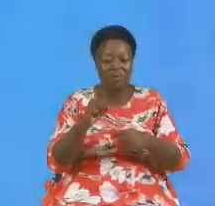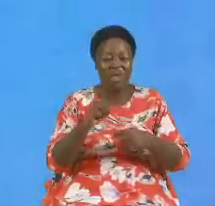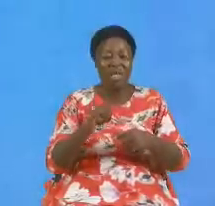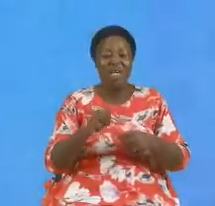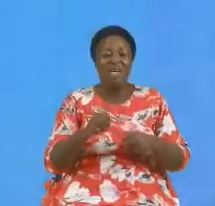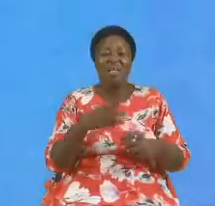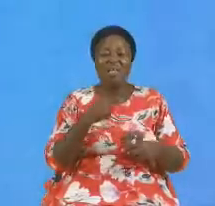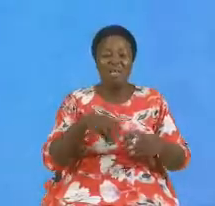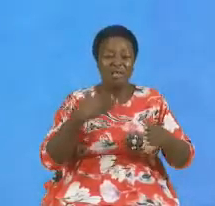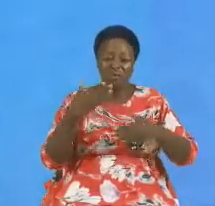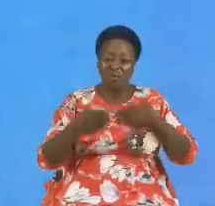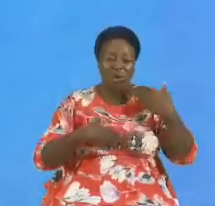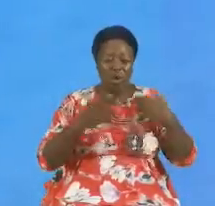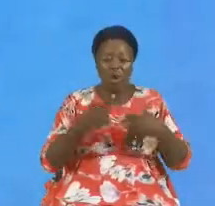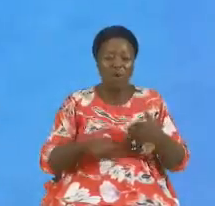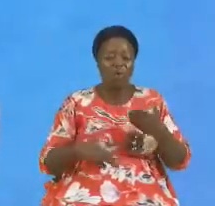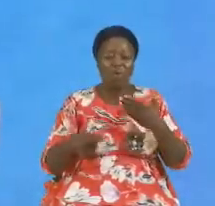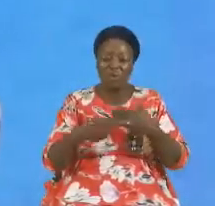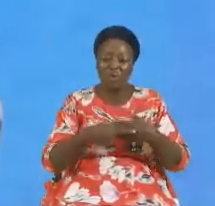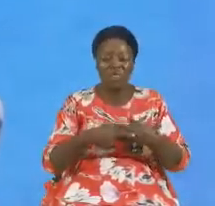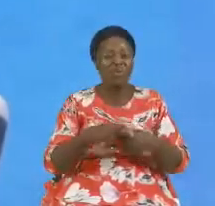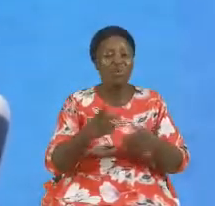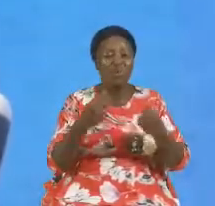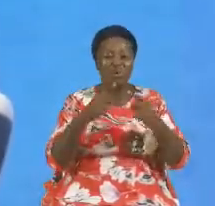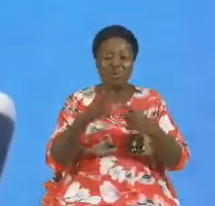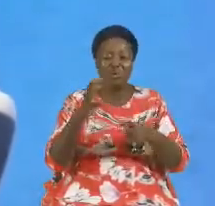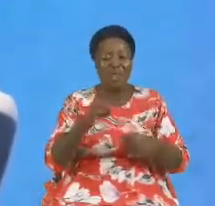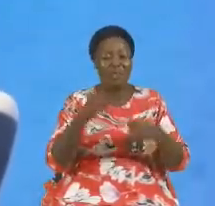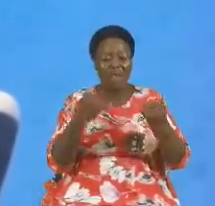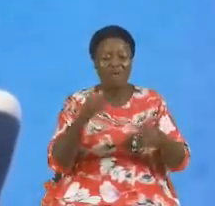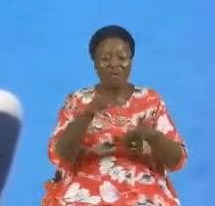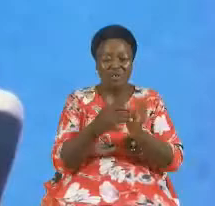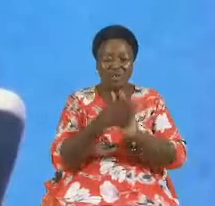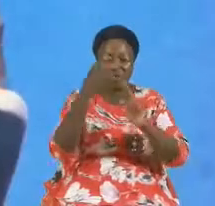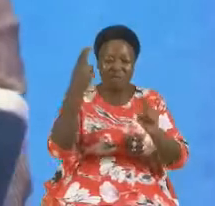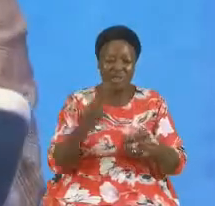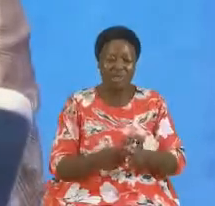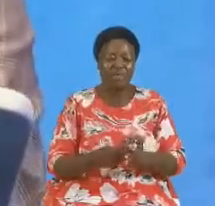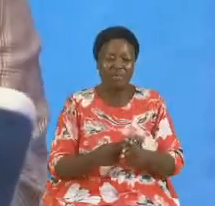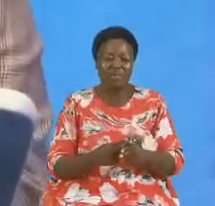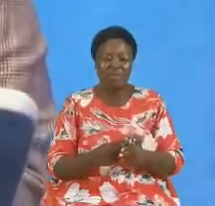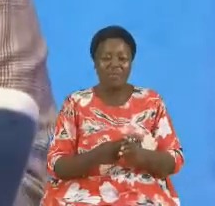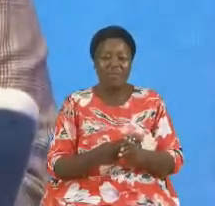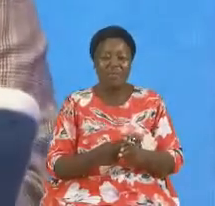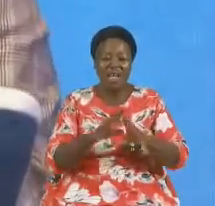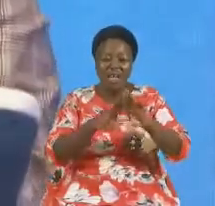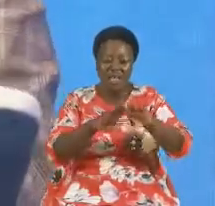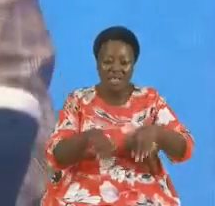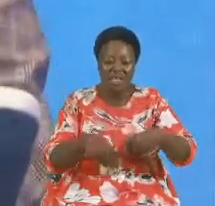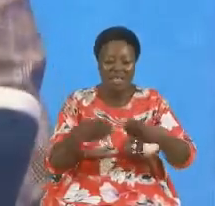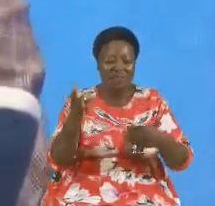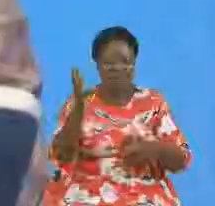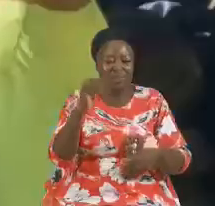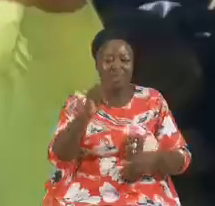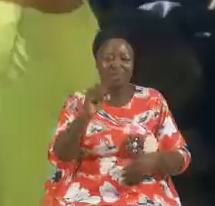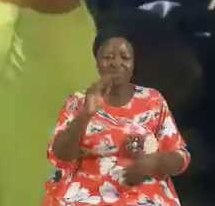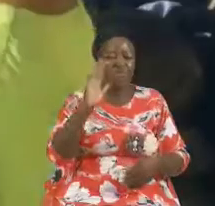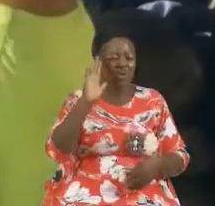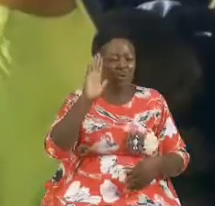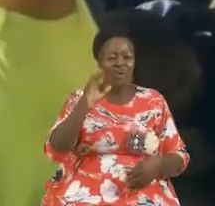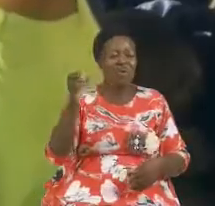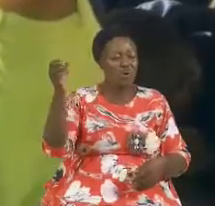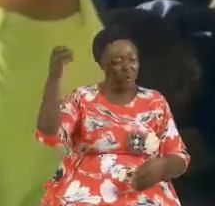salvation will come to them. The joy of redemption, reconciliation will come to them now in